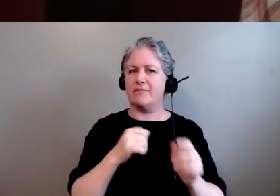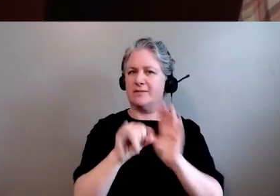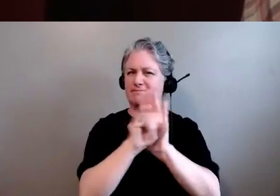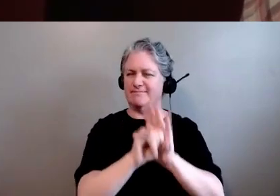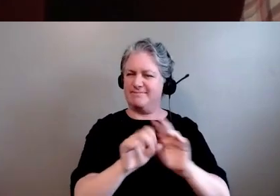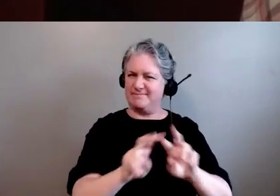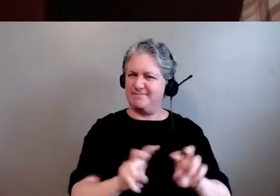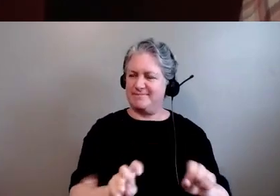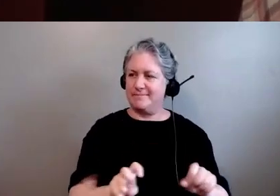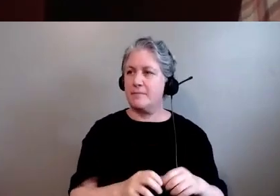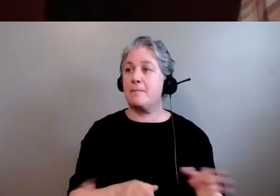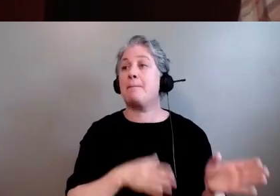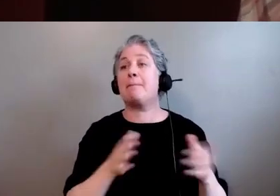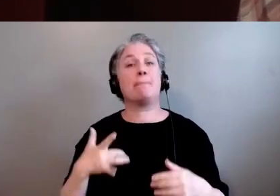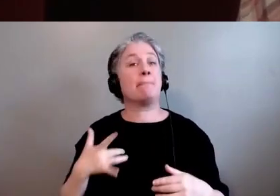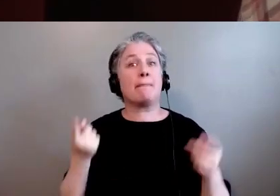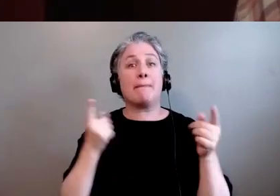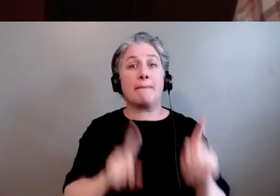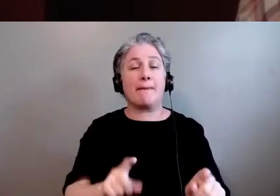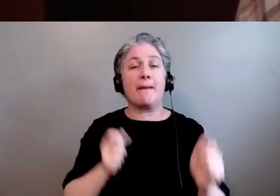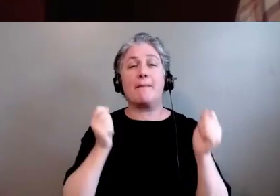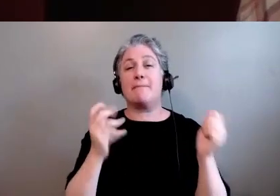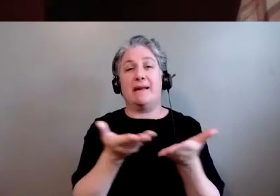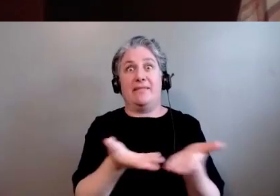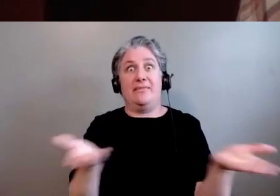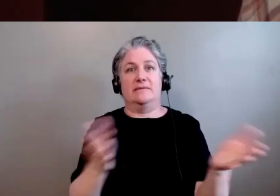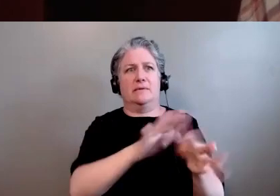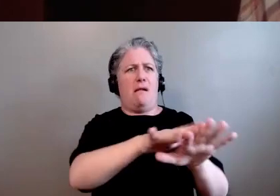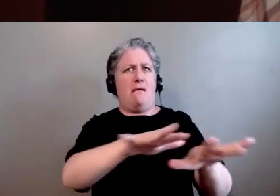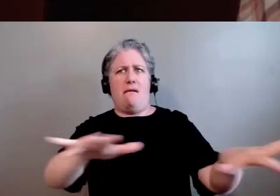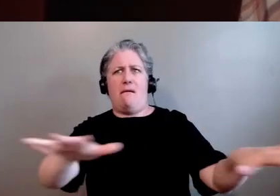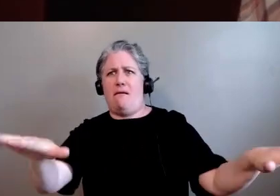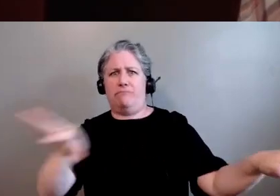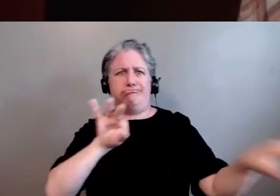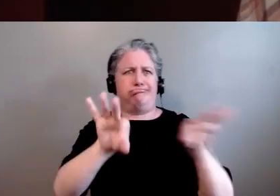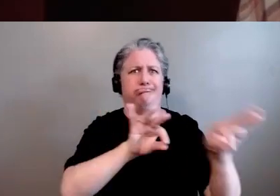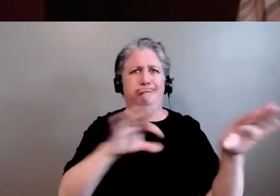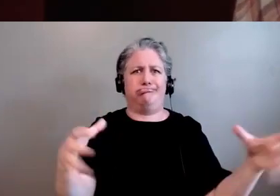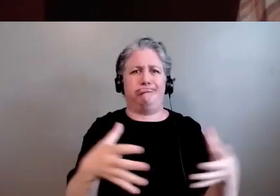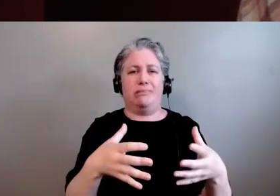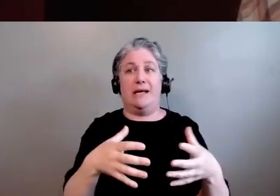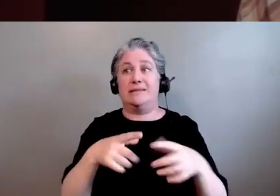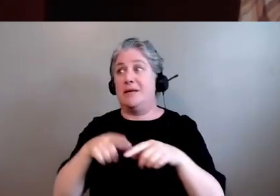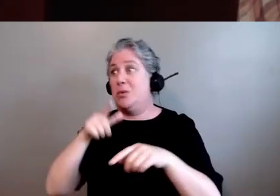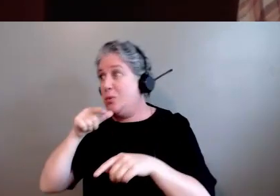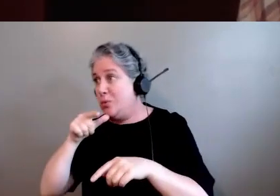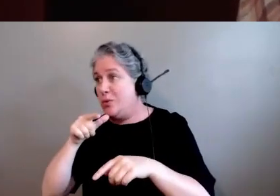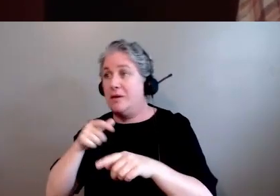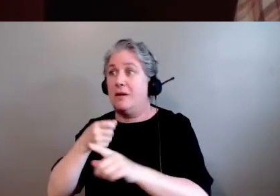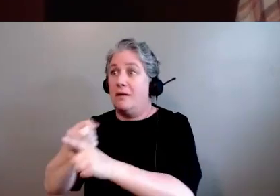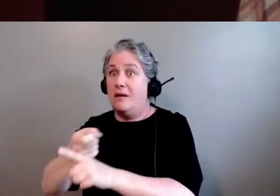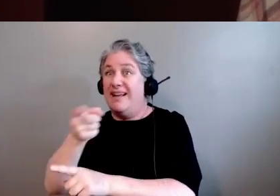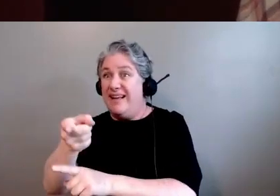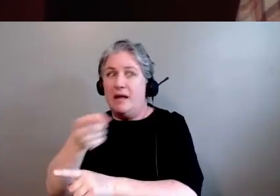what happens is that it's many different things in the environment, and it may be different things for different people, which is why it's